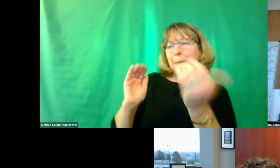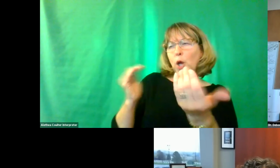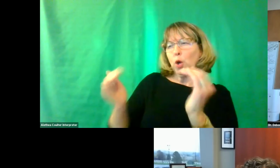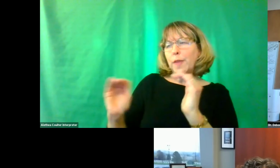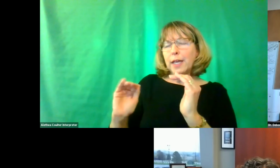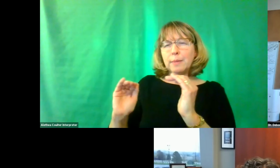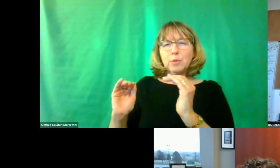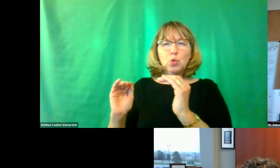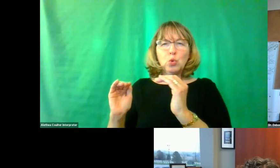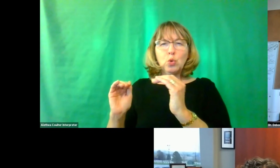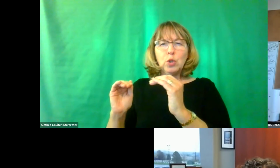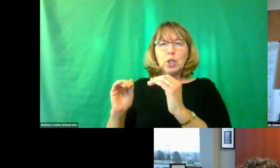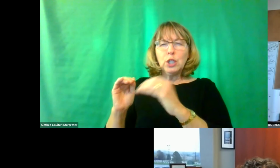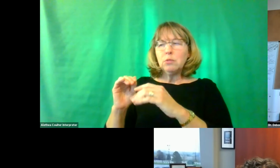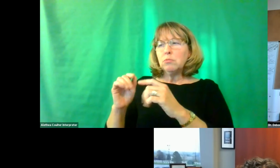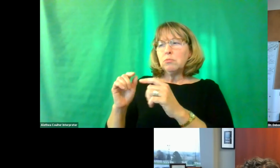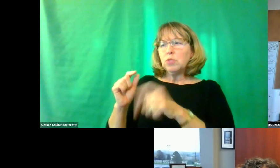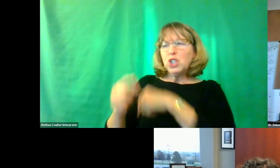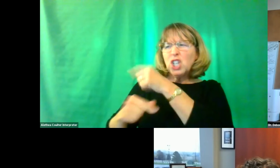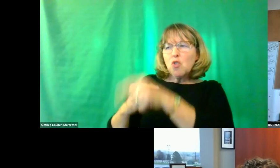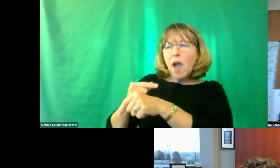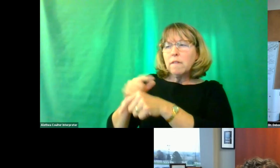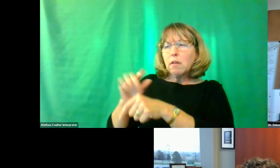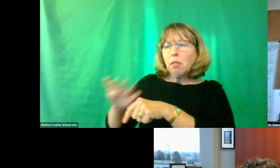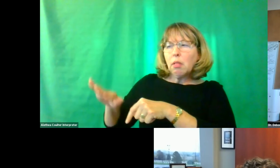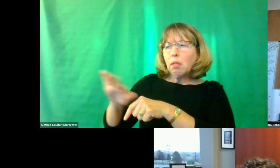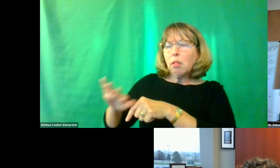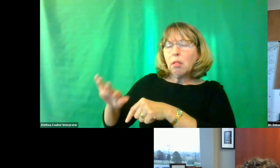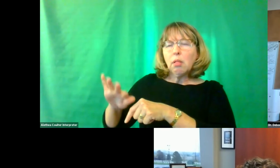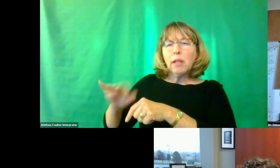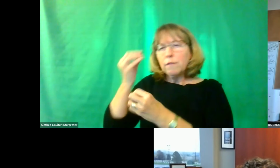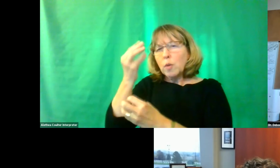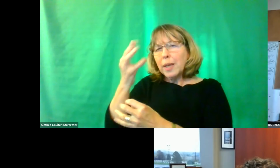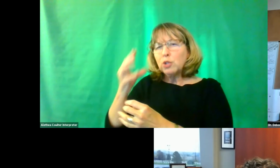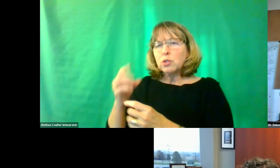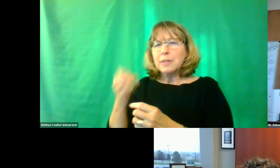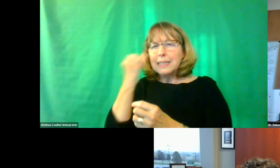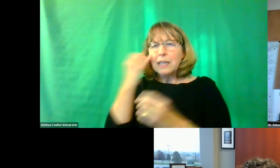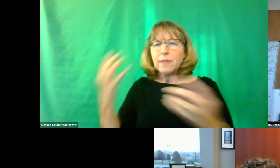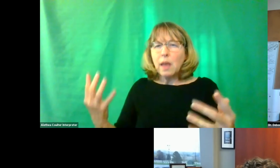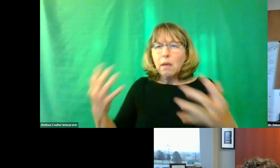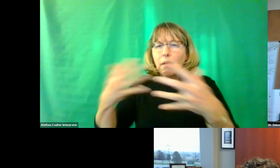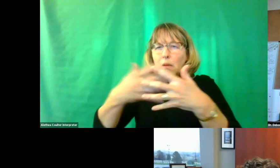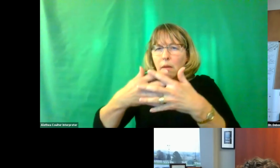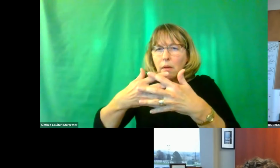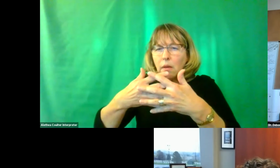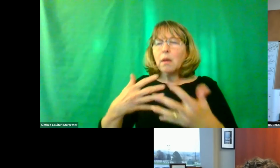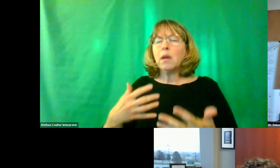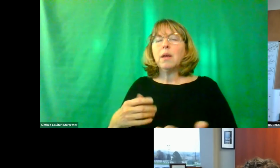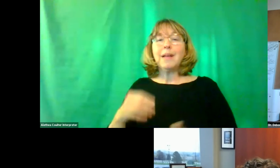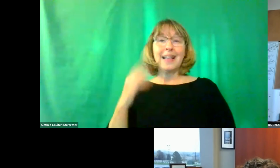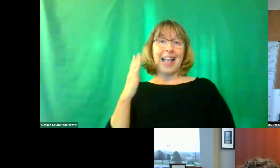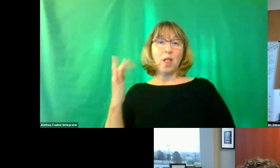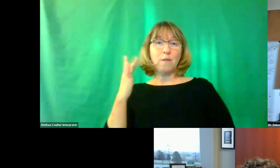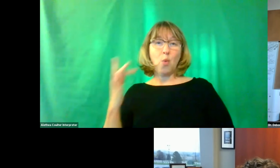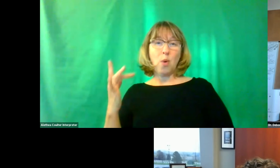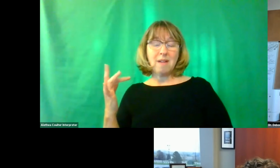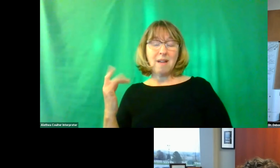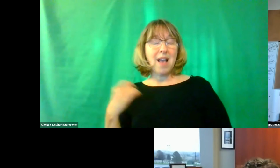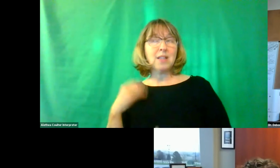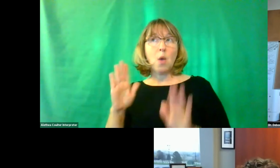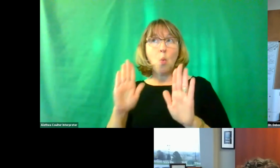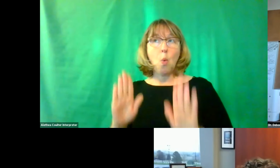high diagnoses of some disease and disorders. With respect to pesticides, California has this wonderful database